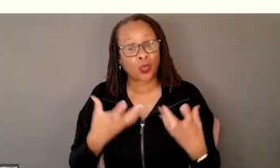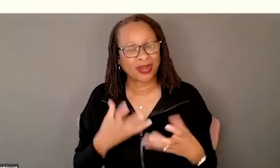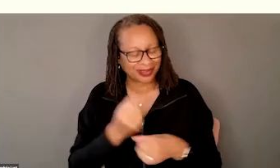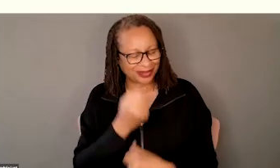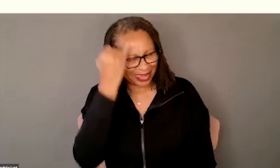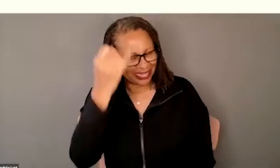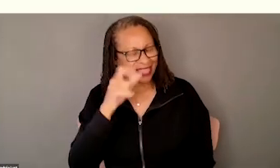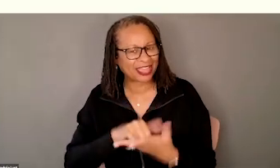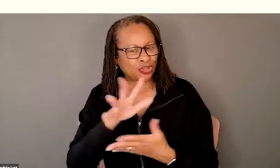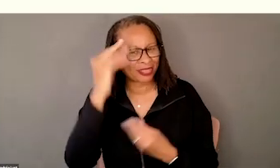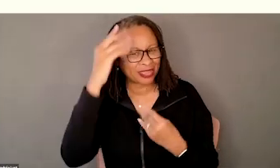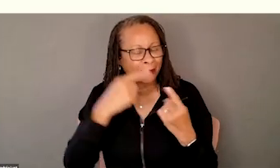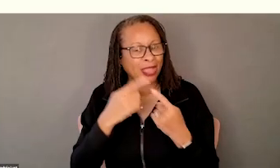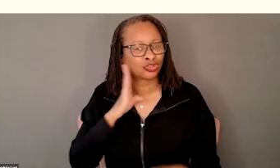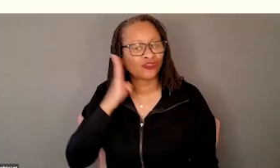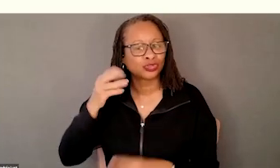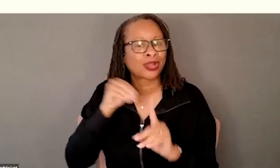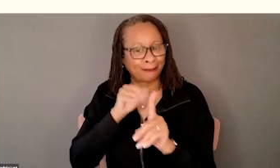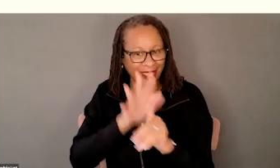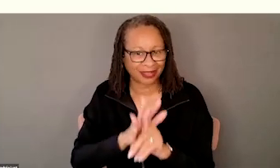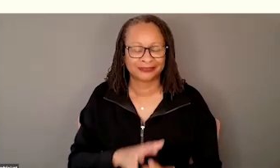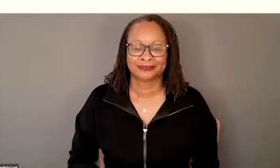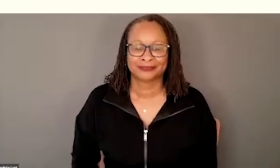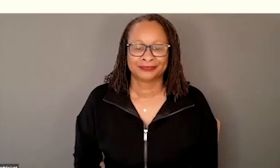you're thinking about your impact.